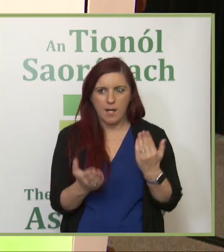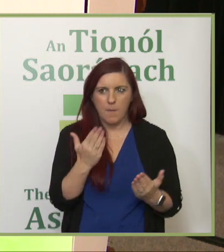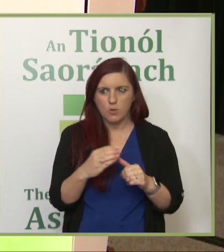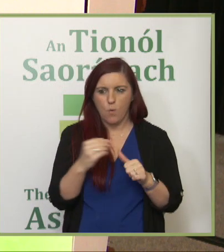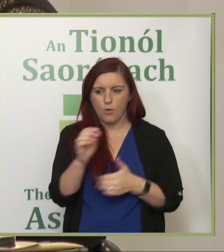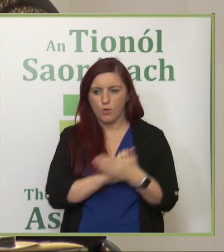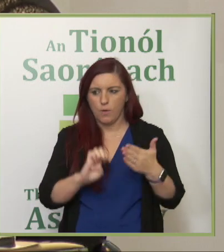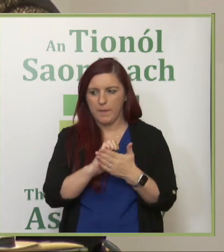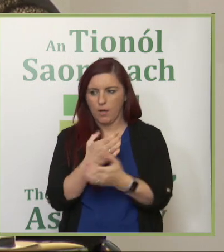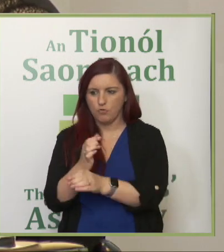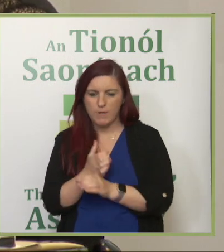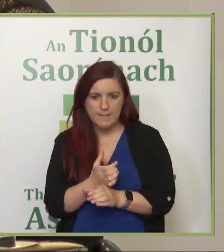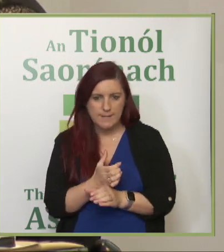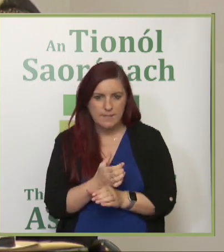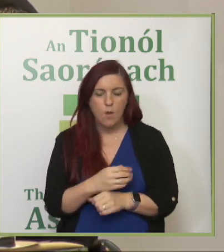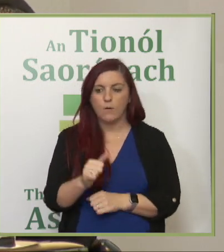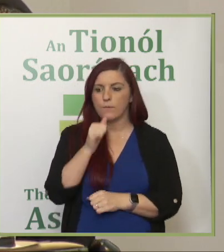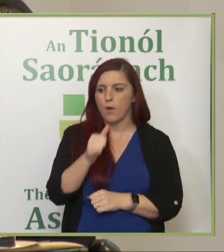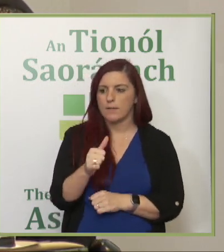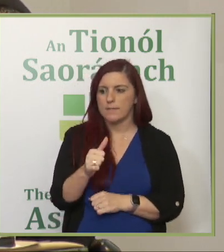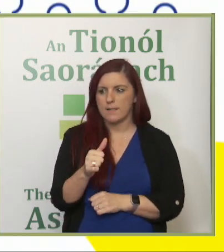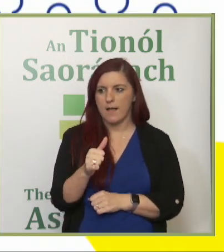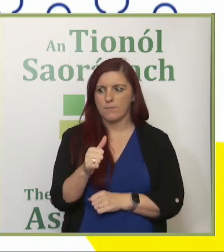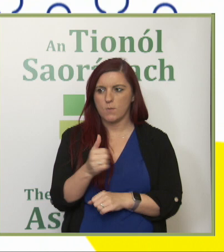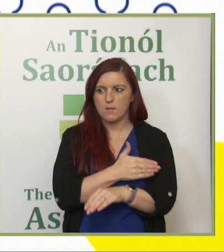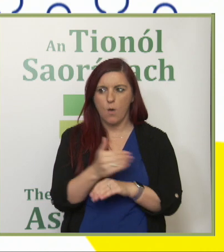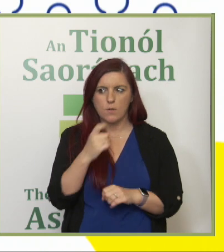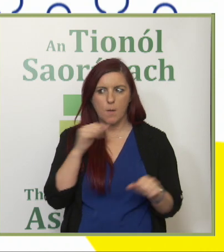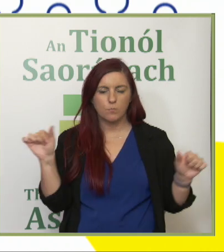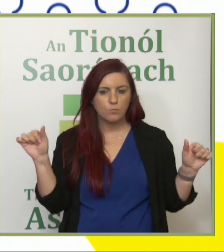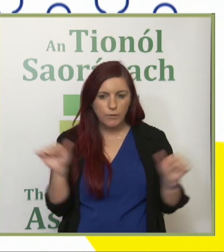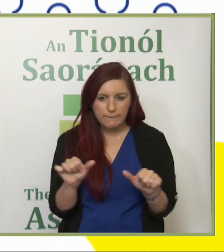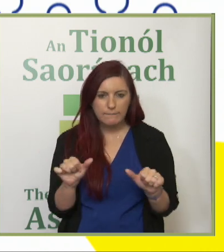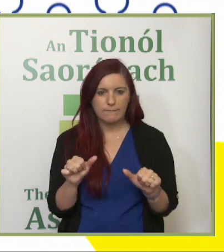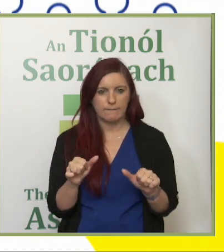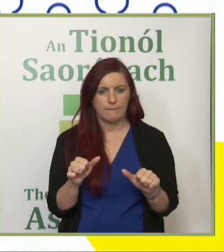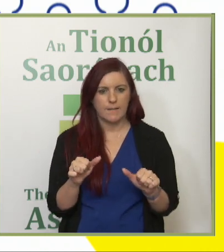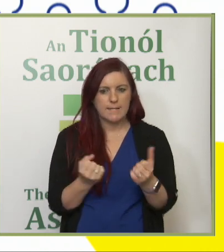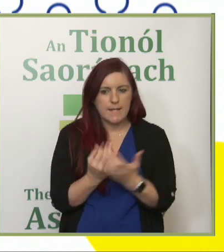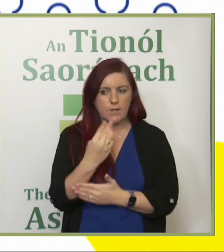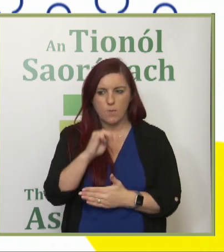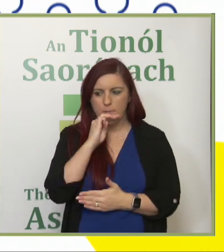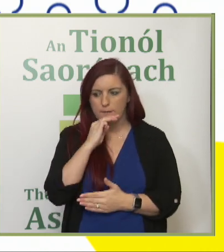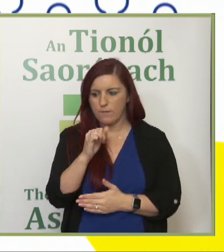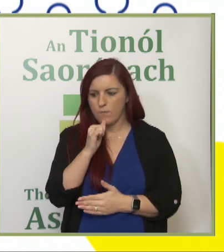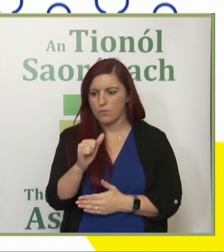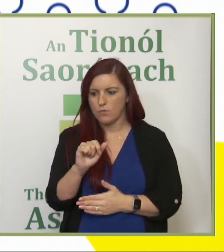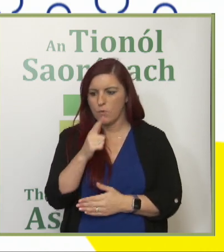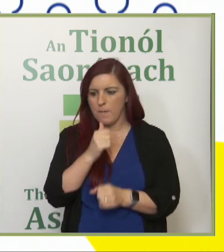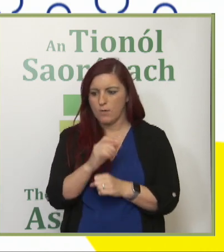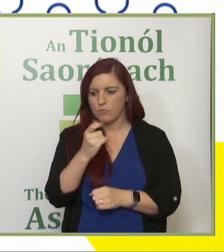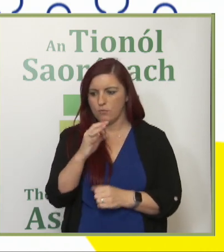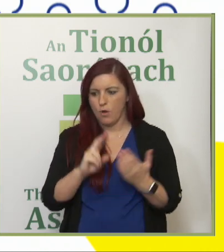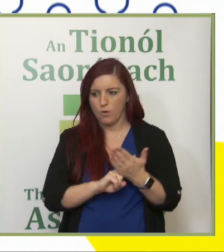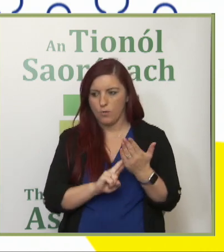European countries. So first up, I'm going to start with a couple of very brief definitions. So when we describe drug use, we use the terms prevalence